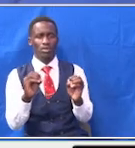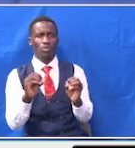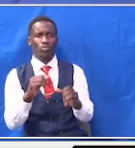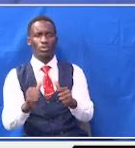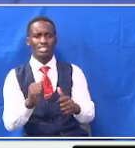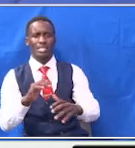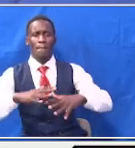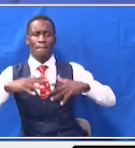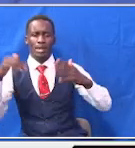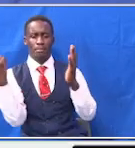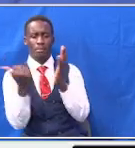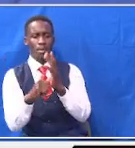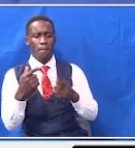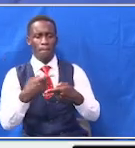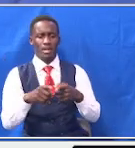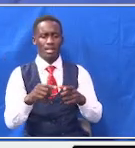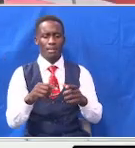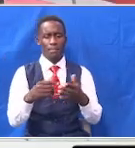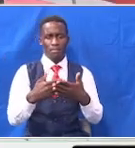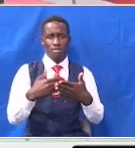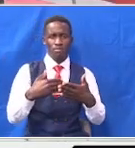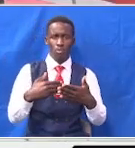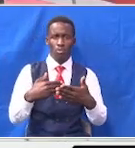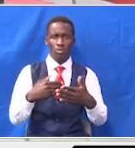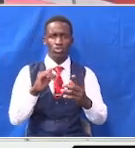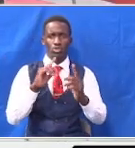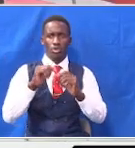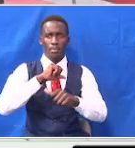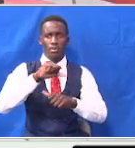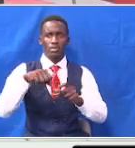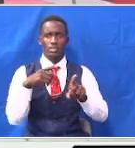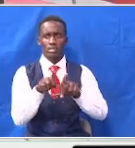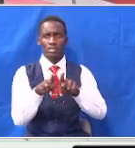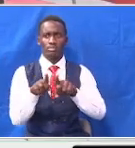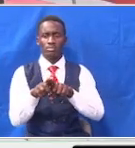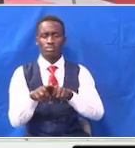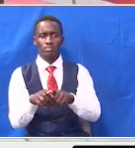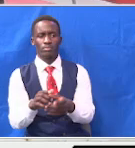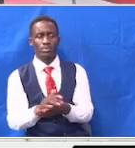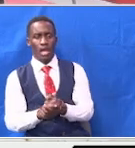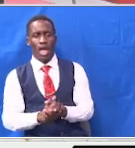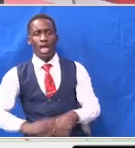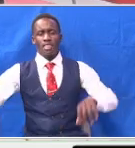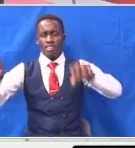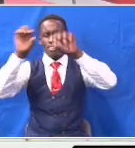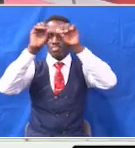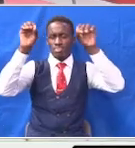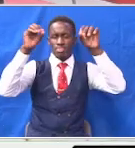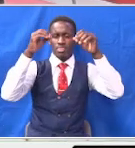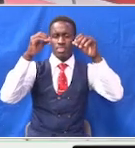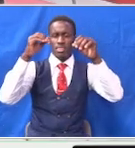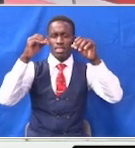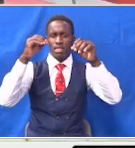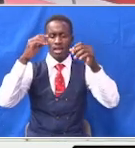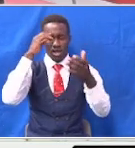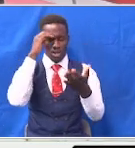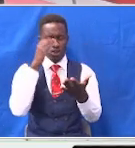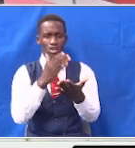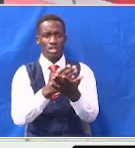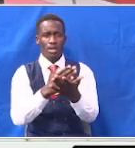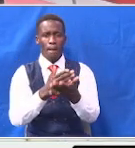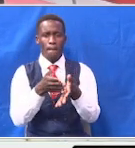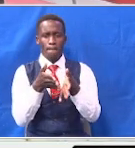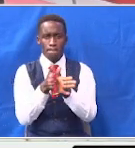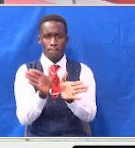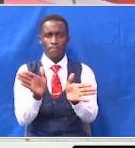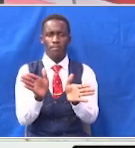come back to that in a second. But let me bring you in, Fomba. The president acknowledged public frustration over some